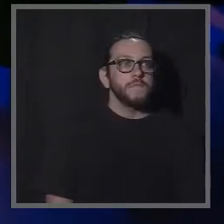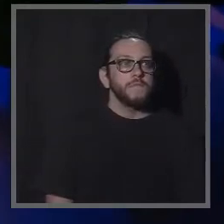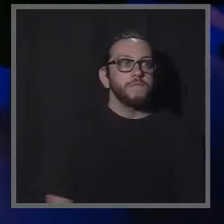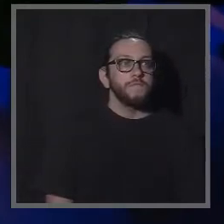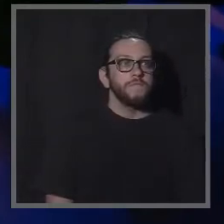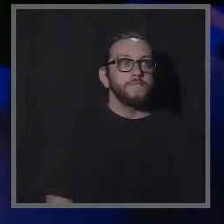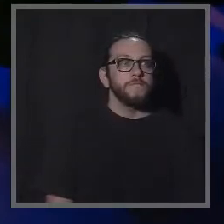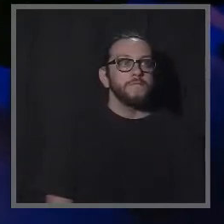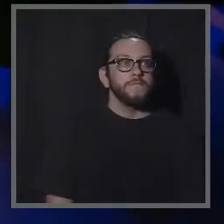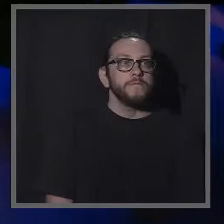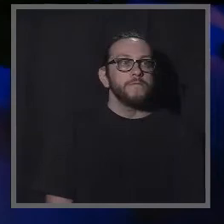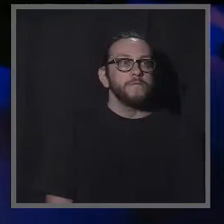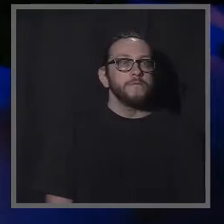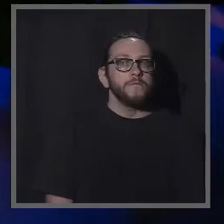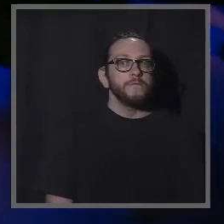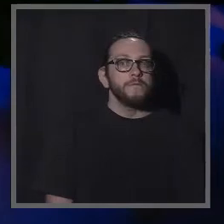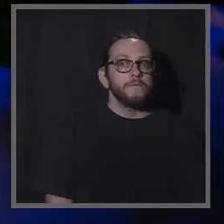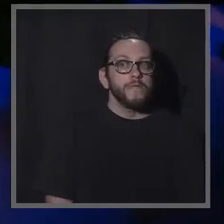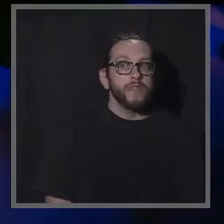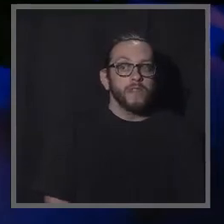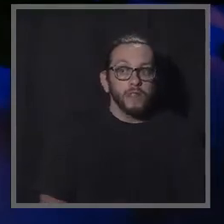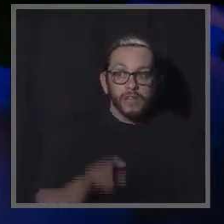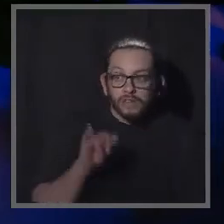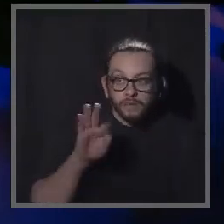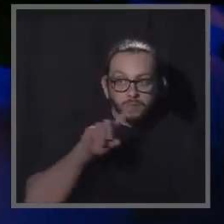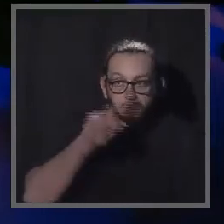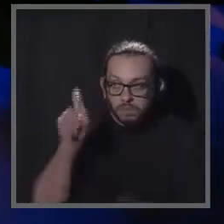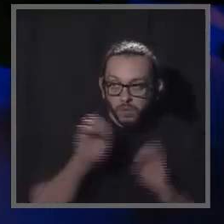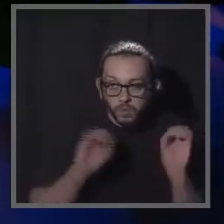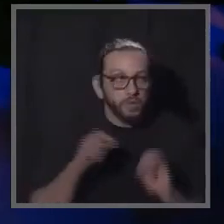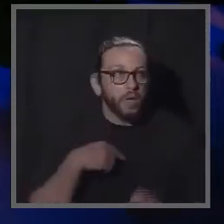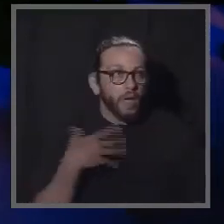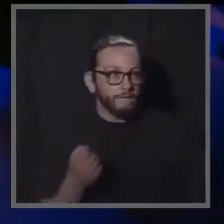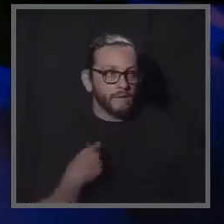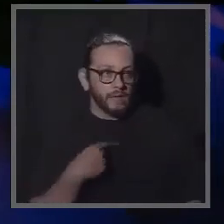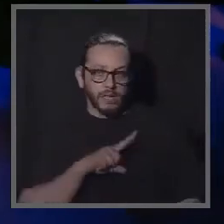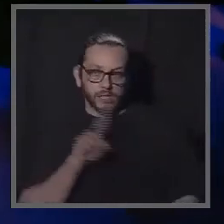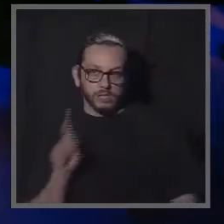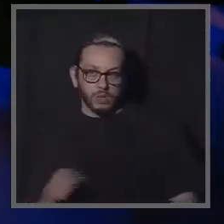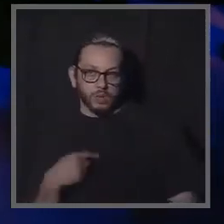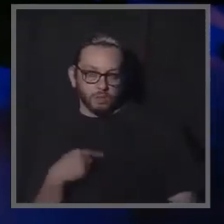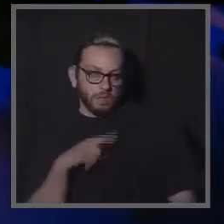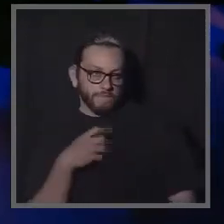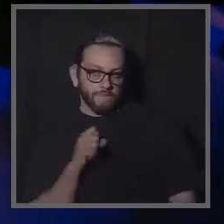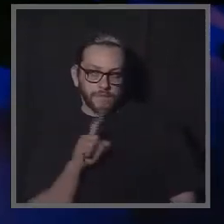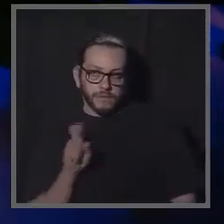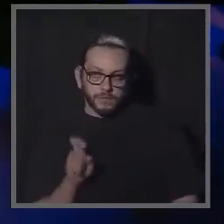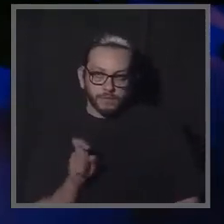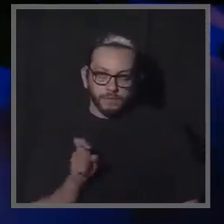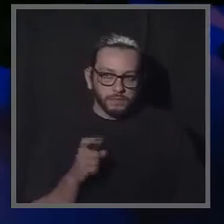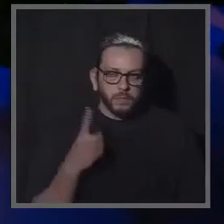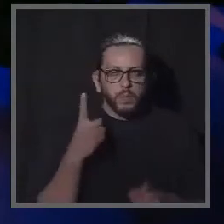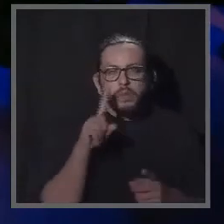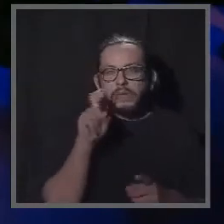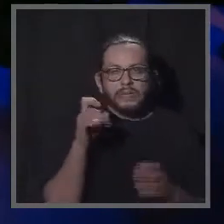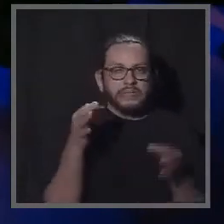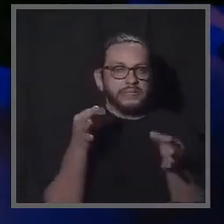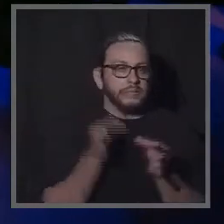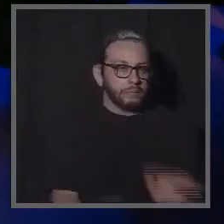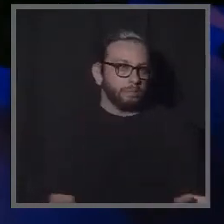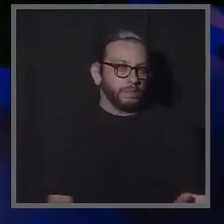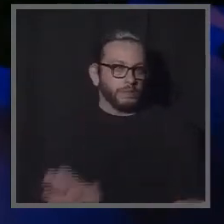If you don't have any question, I might have one very briefly, because we've talked a lot